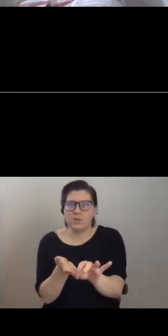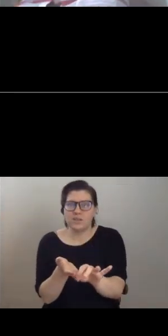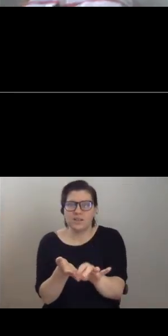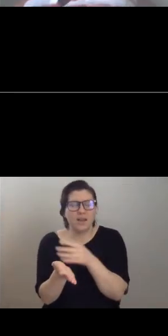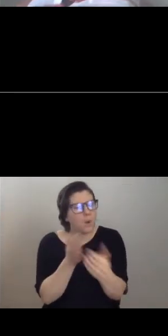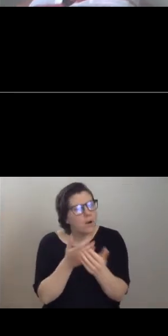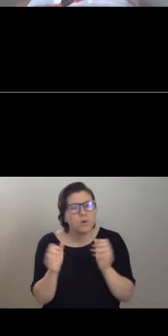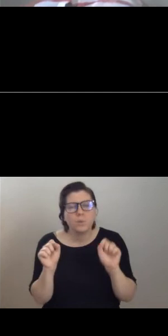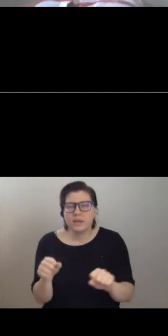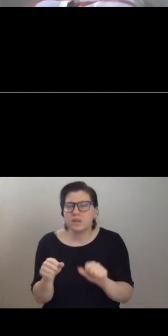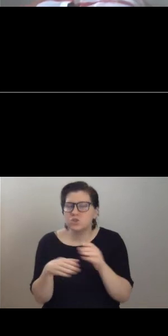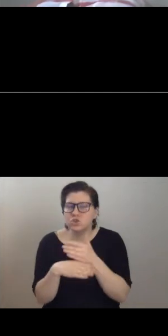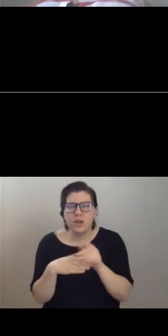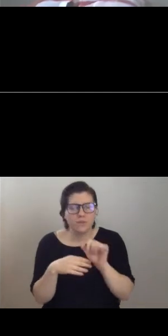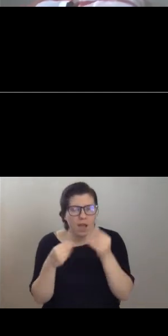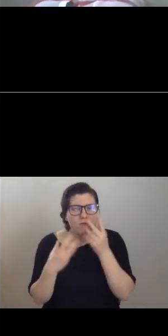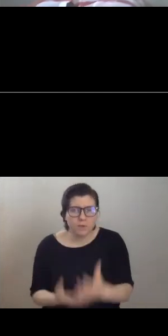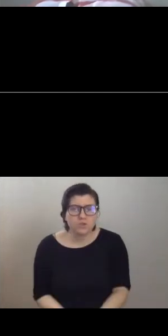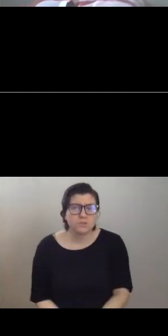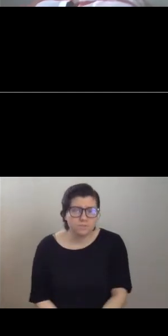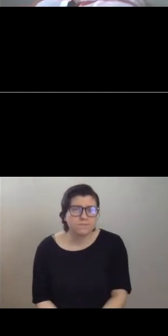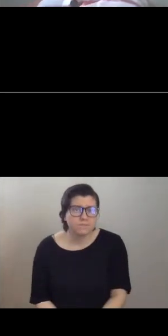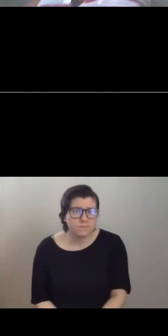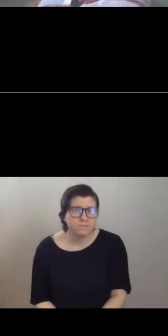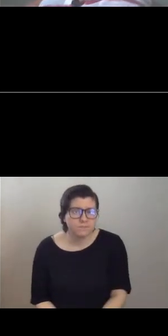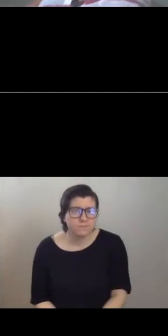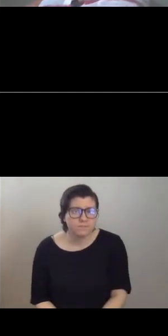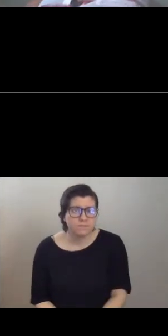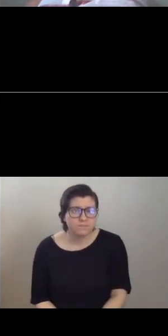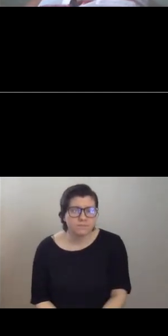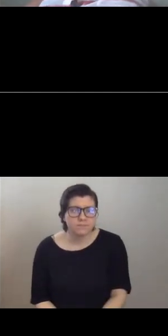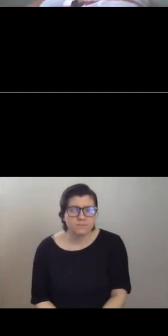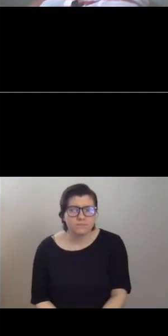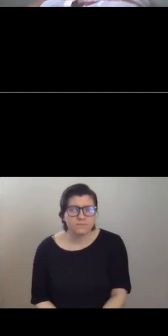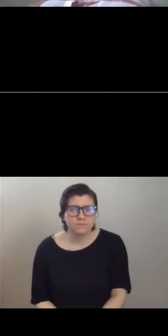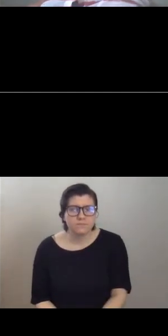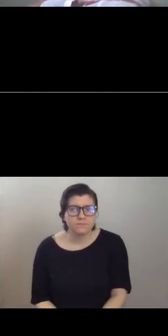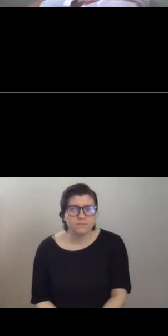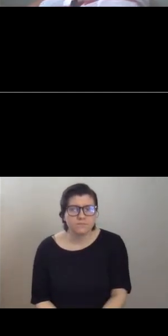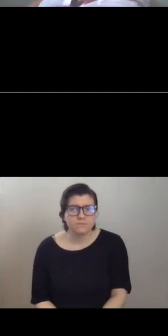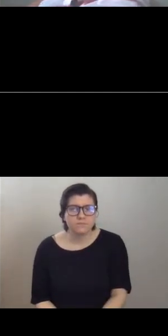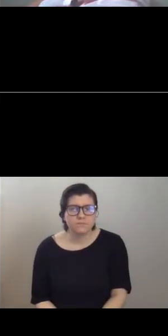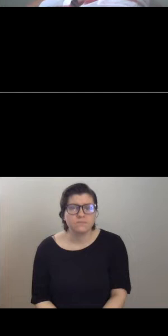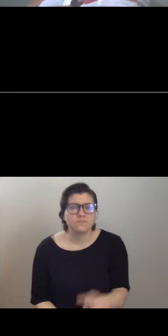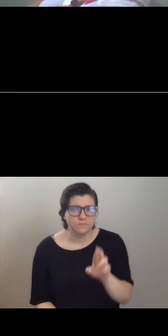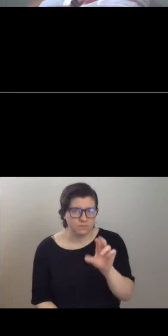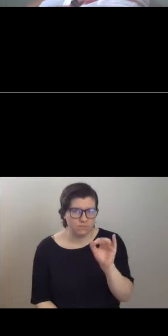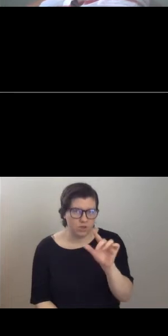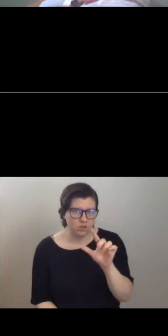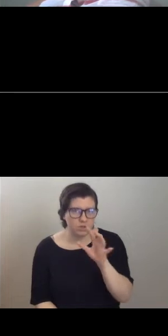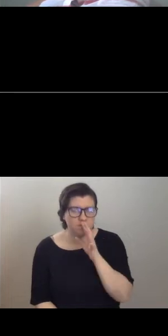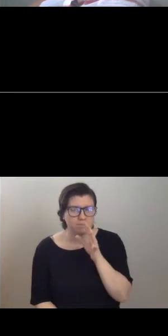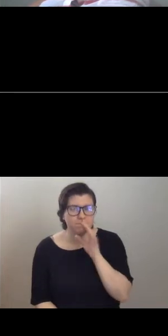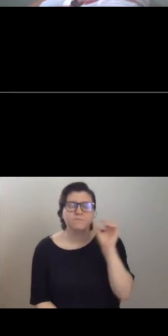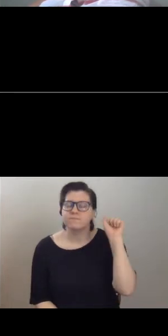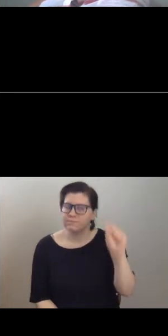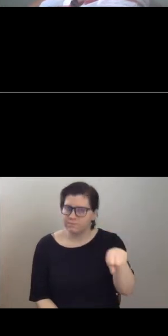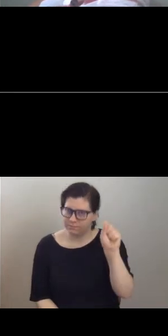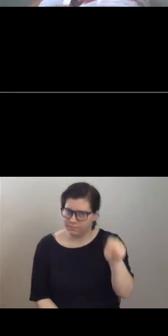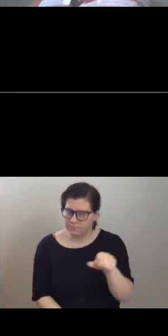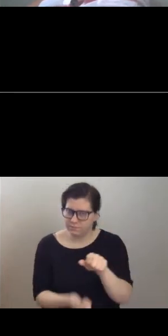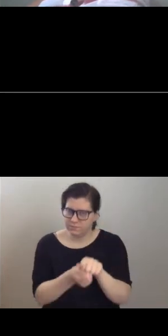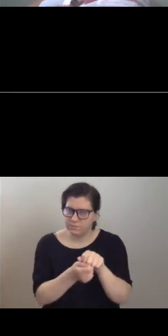that information with Yeah, them. exactly. And I know, again, we spoke about